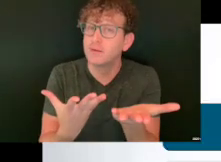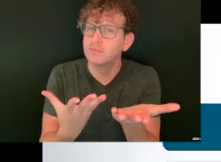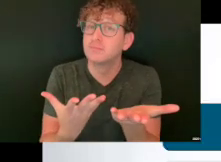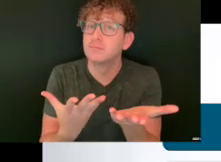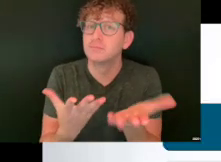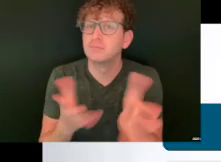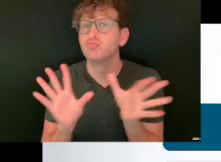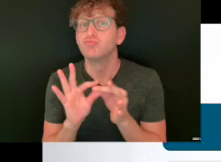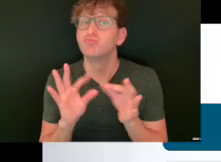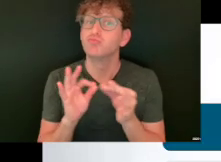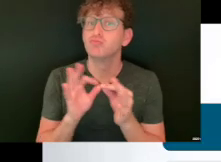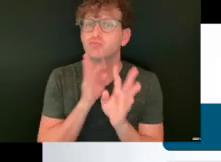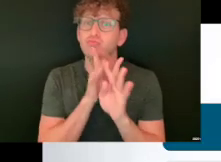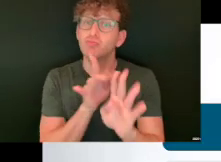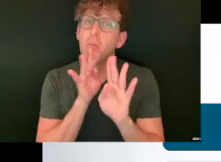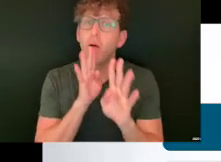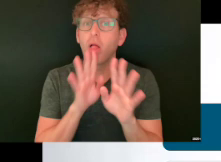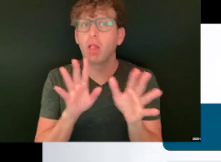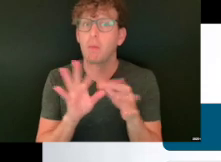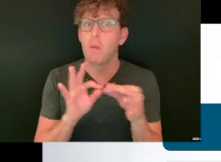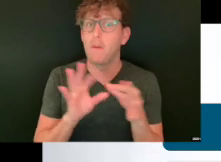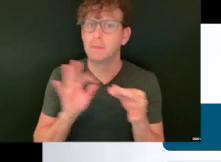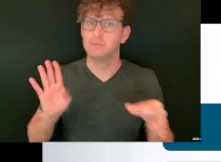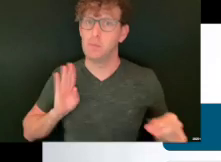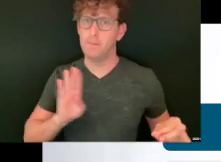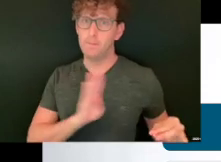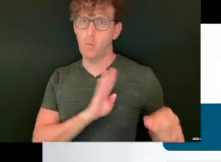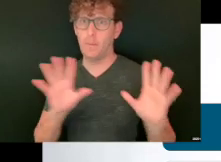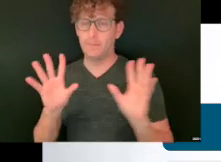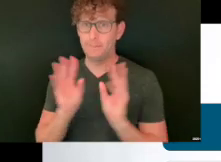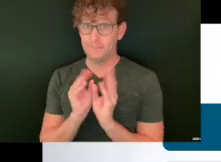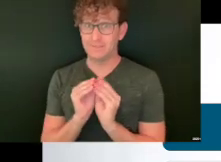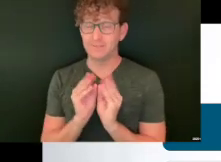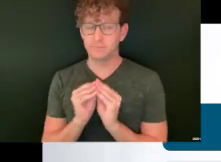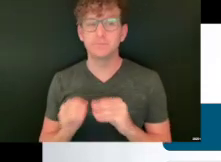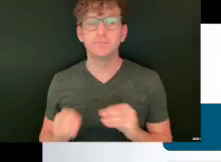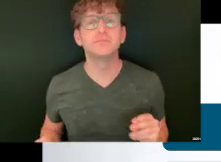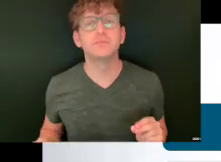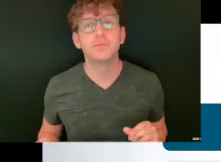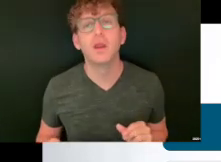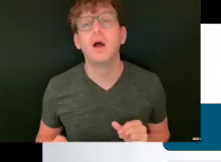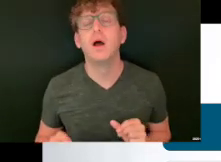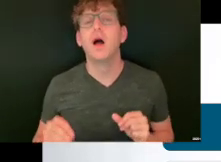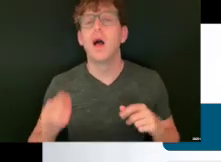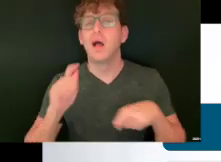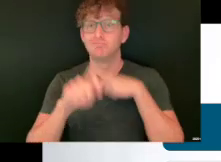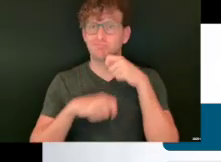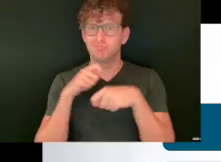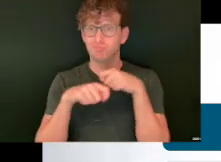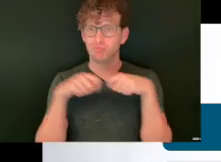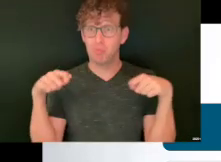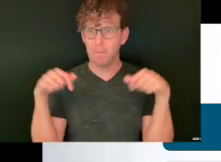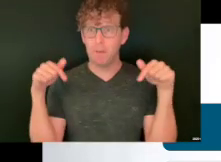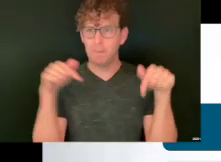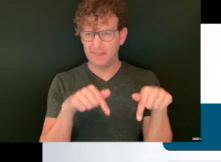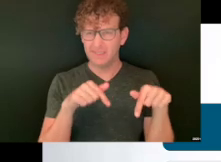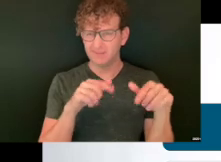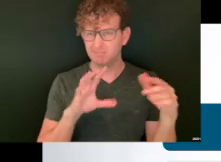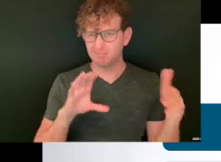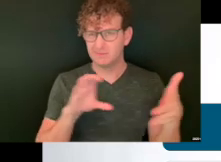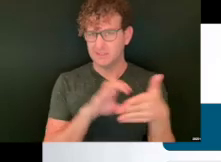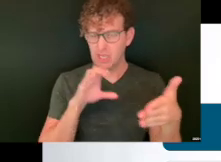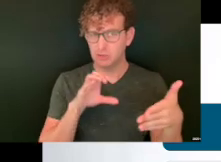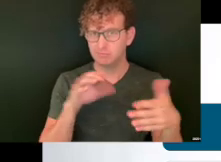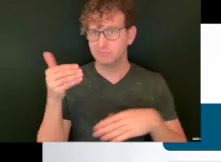information. And just to remind you that we do have an open door policy, especially for those that are most